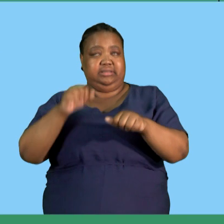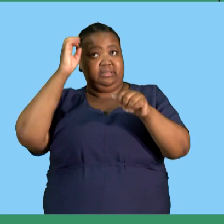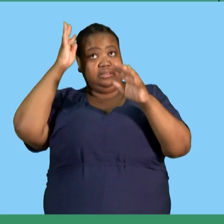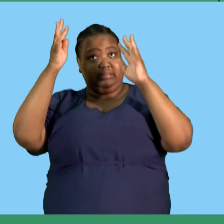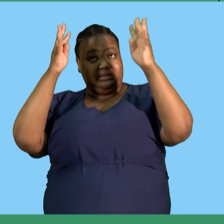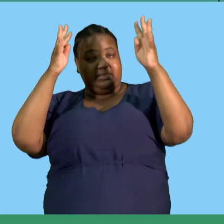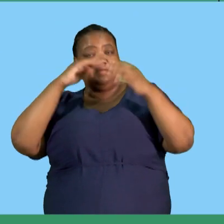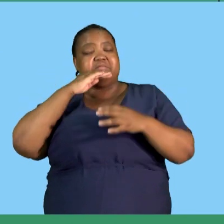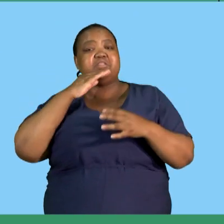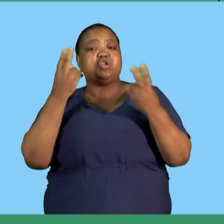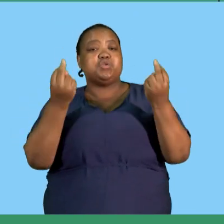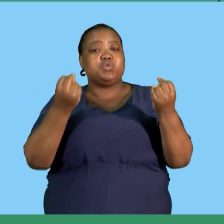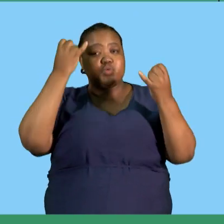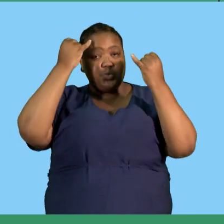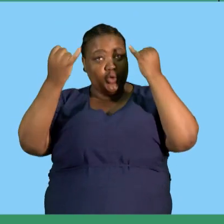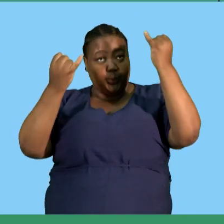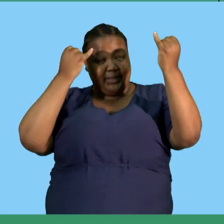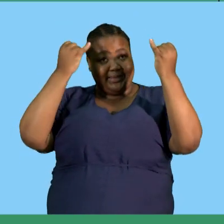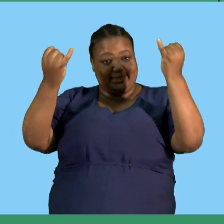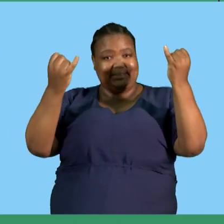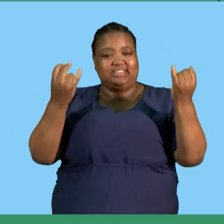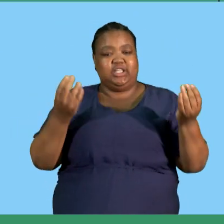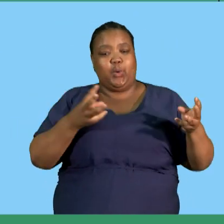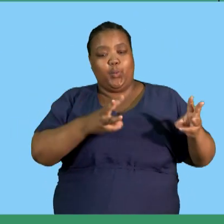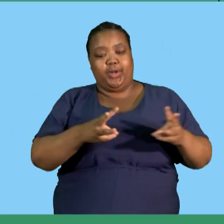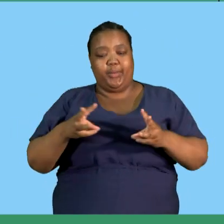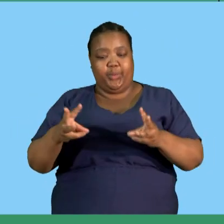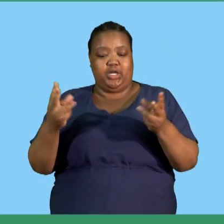the ideas featuring new and original methods.